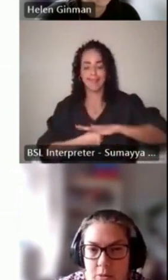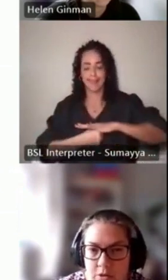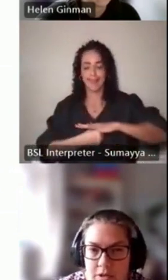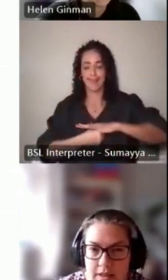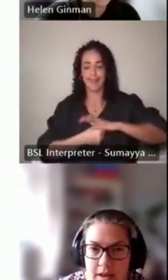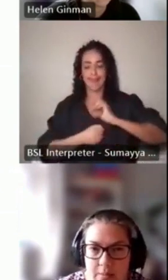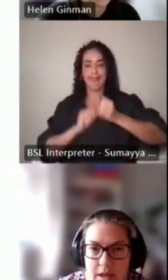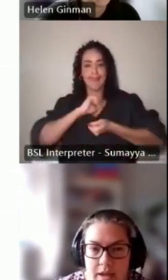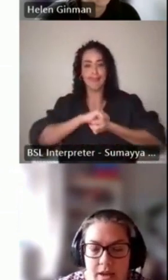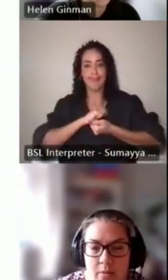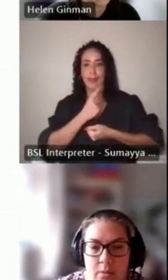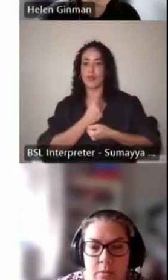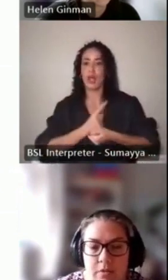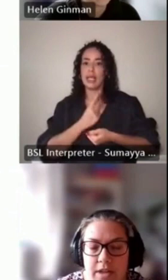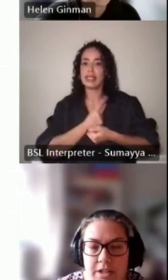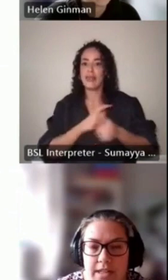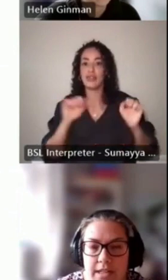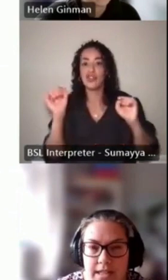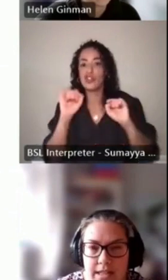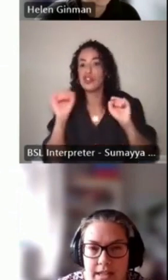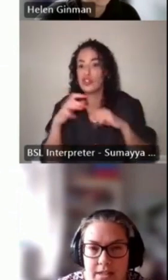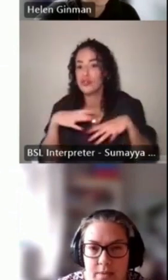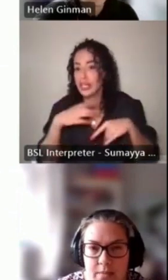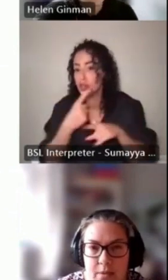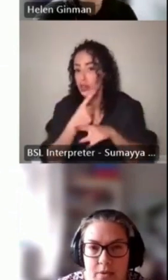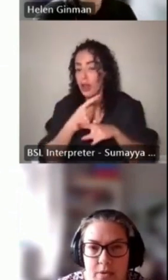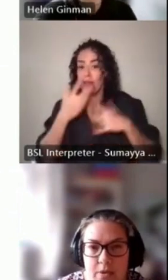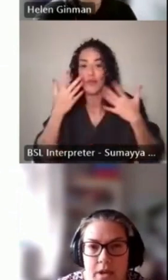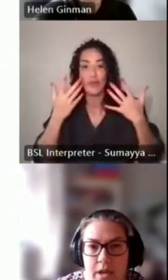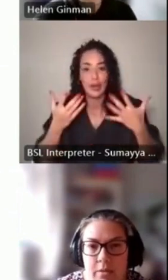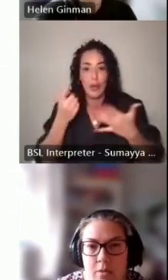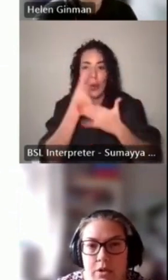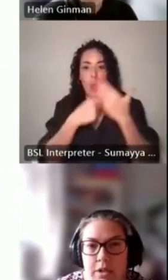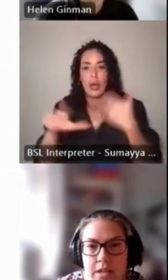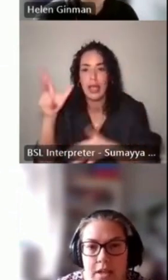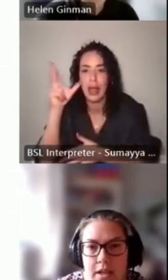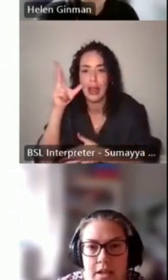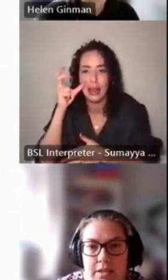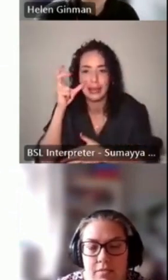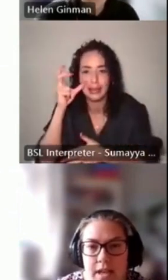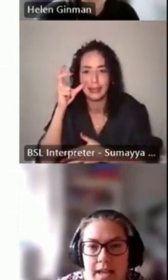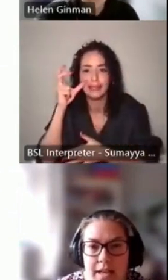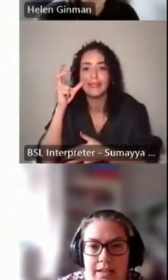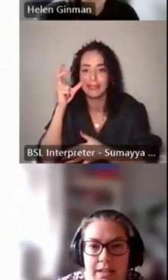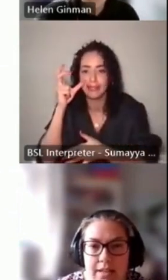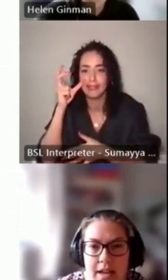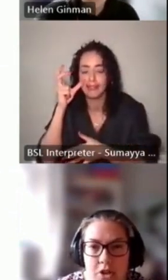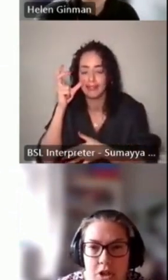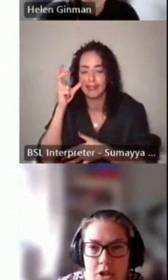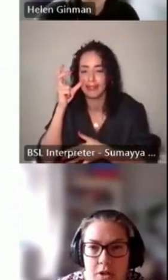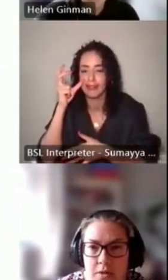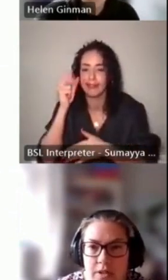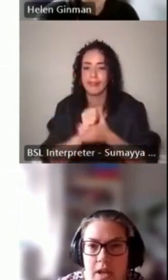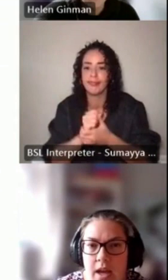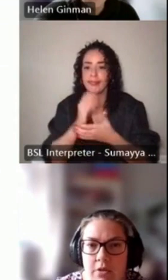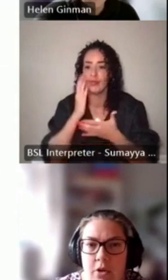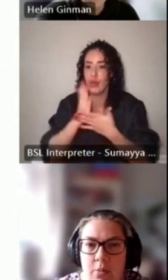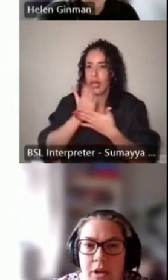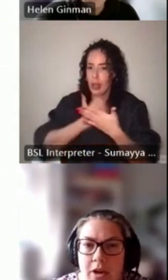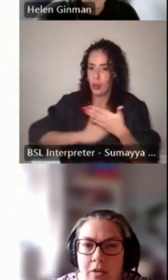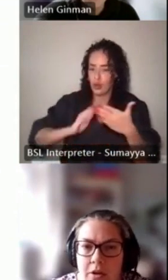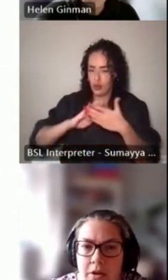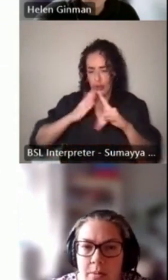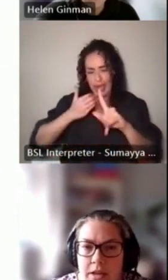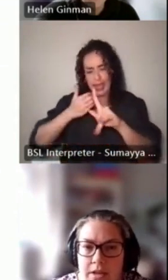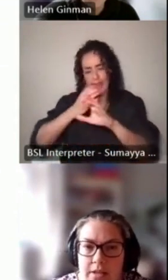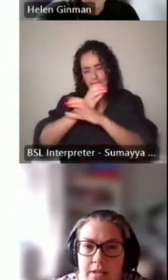we kind of come on to that bit. When we're really just listening to people, we want to really get into their shoes and